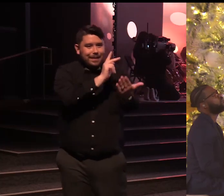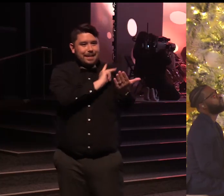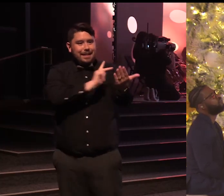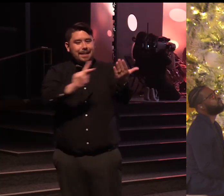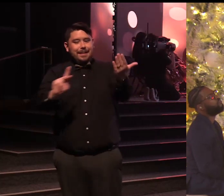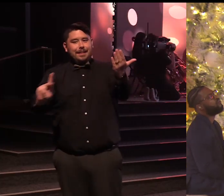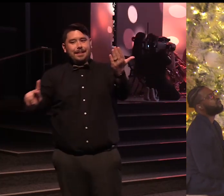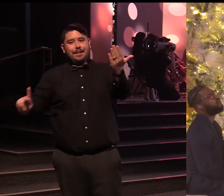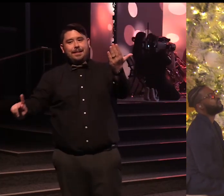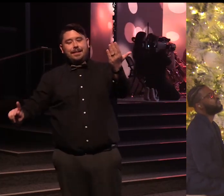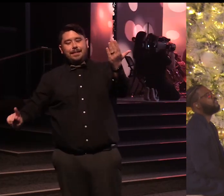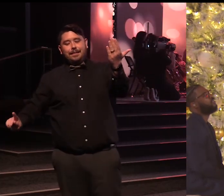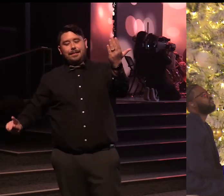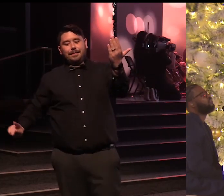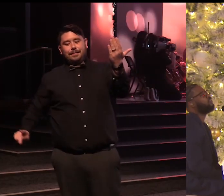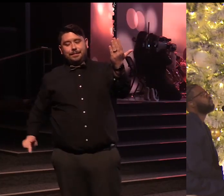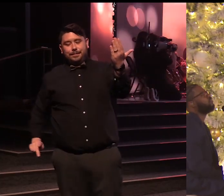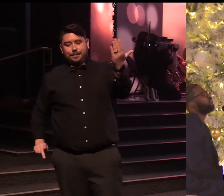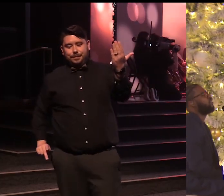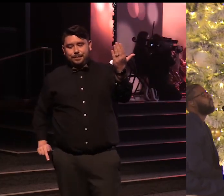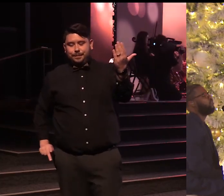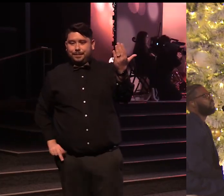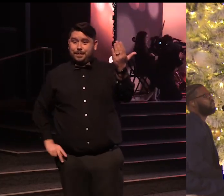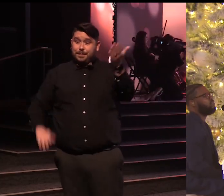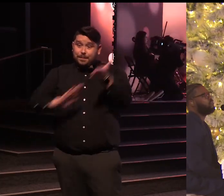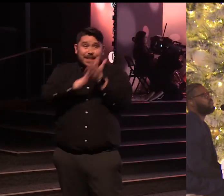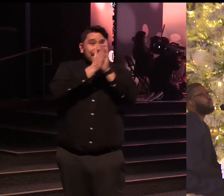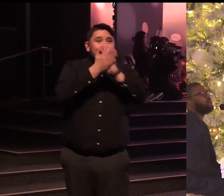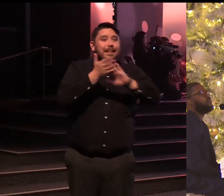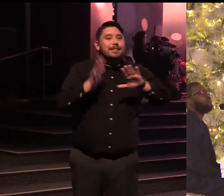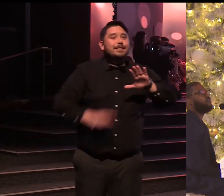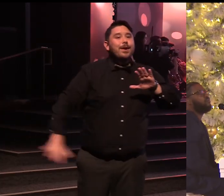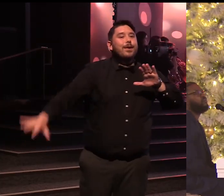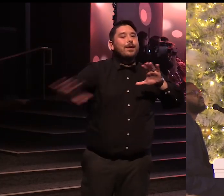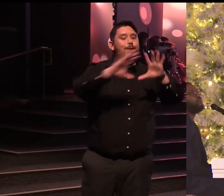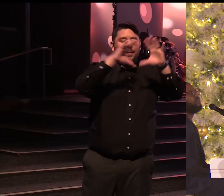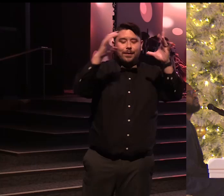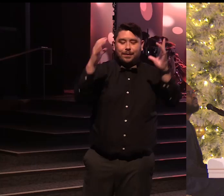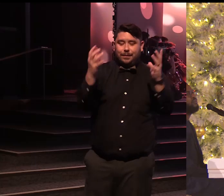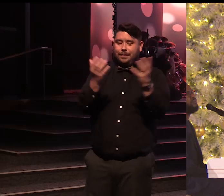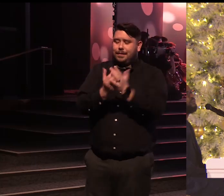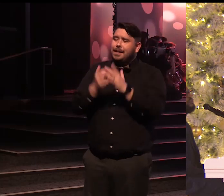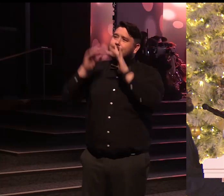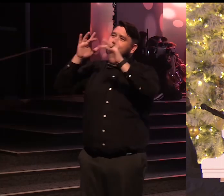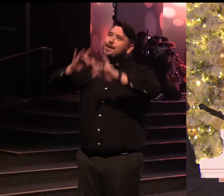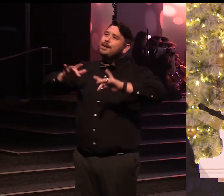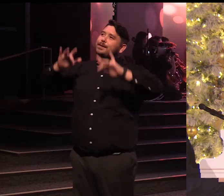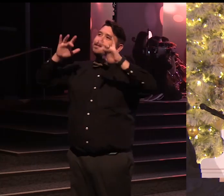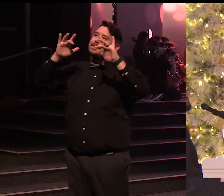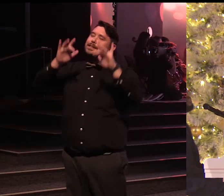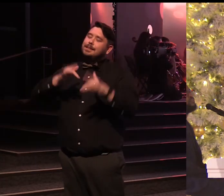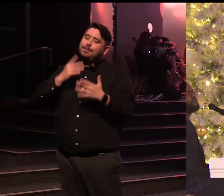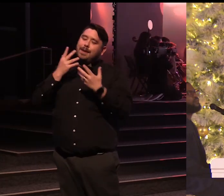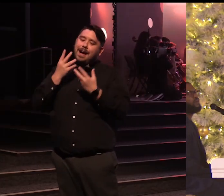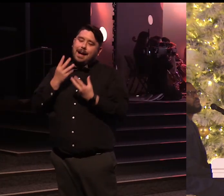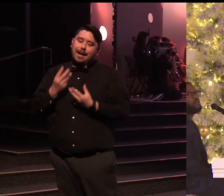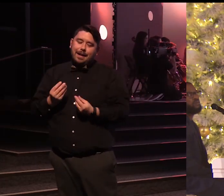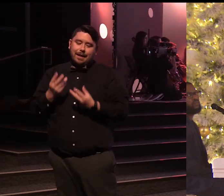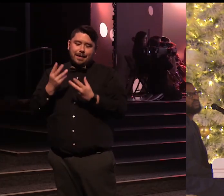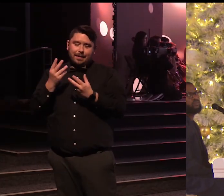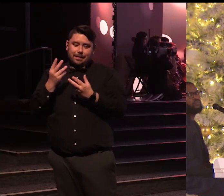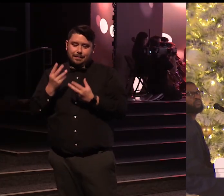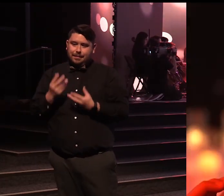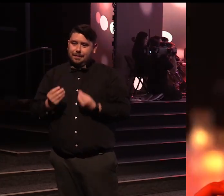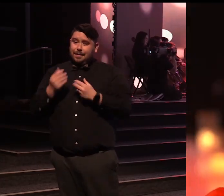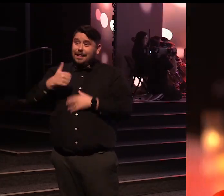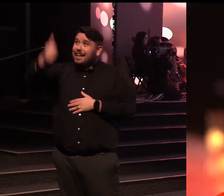the newborn King, peace on earth and mercy